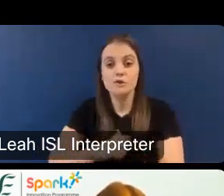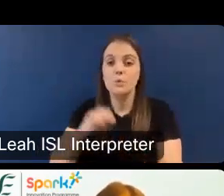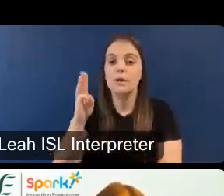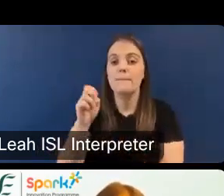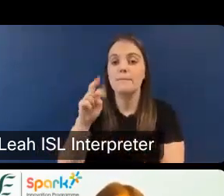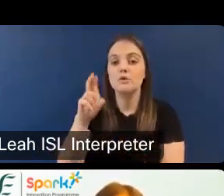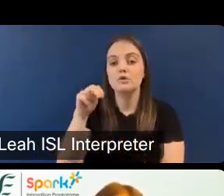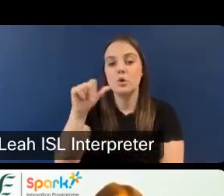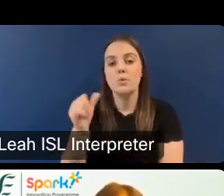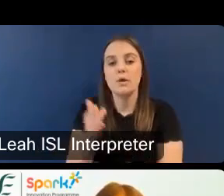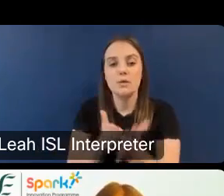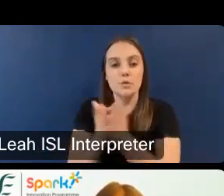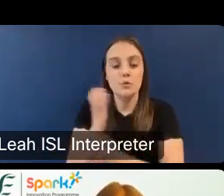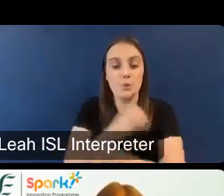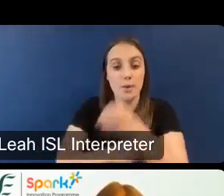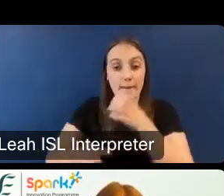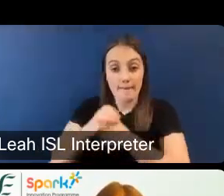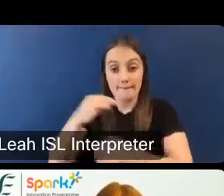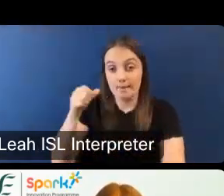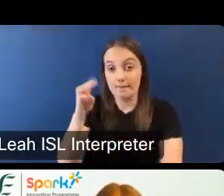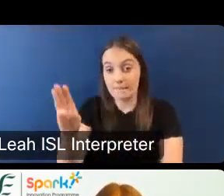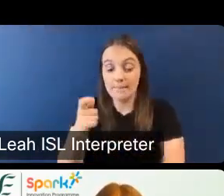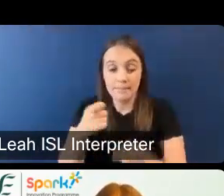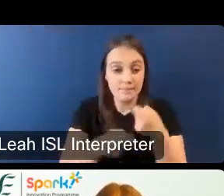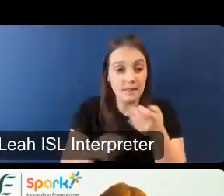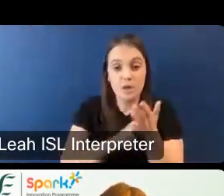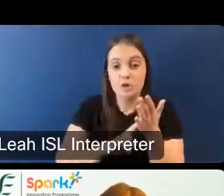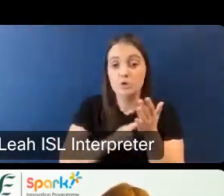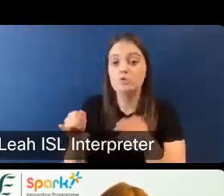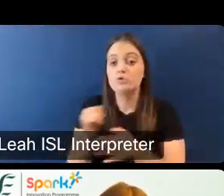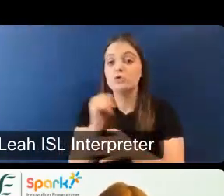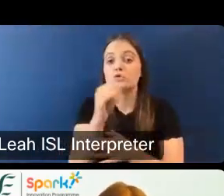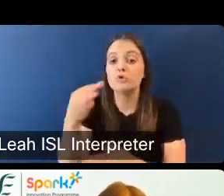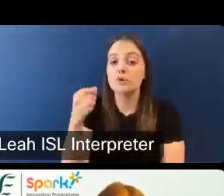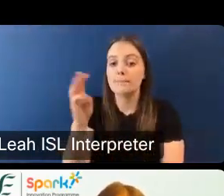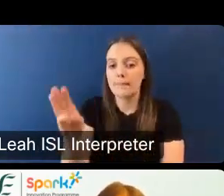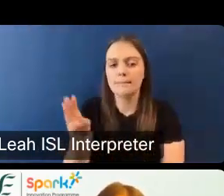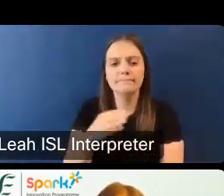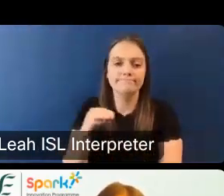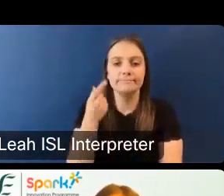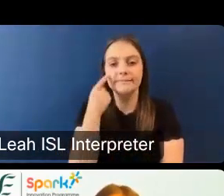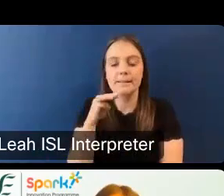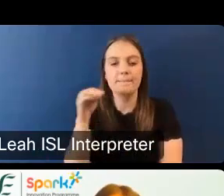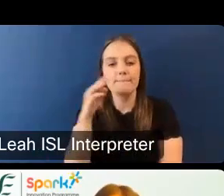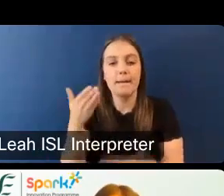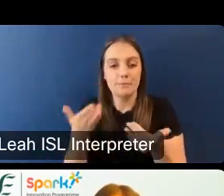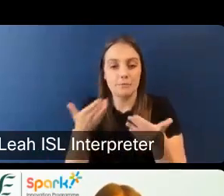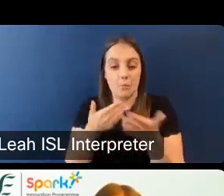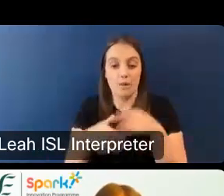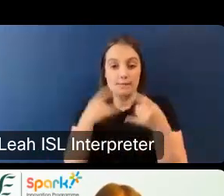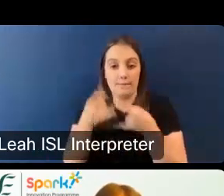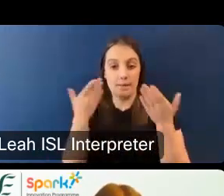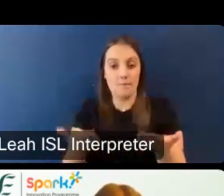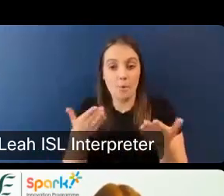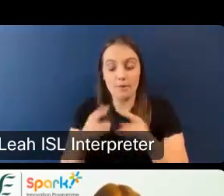maps. Then we start to develop user journey maps, kind of mapping that current state Then there's the study of the current